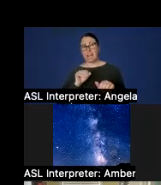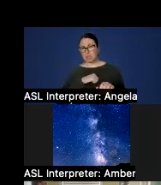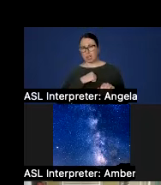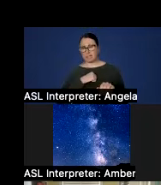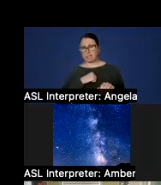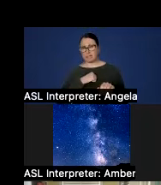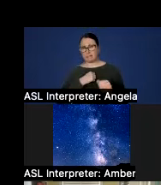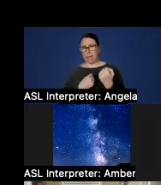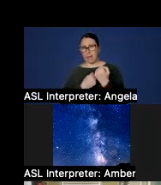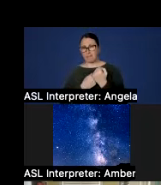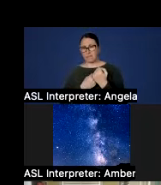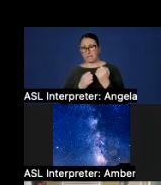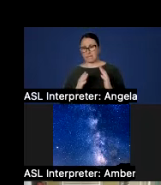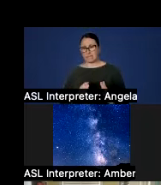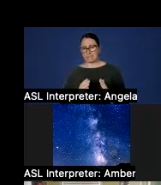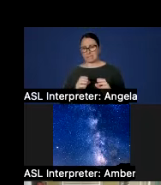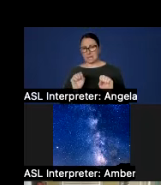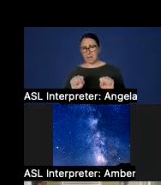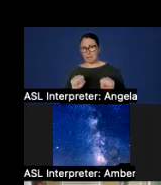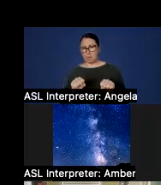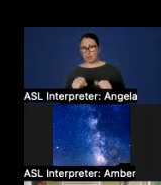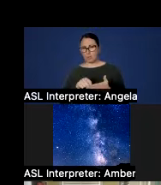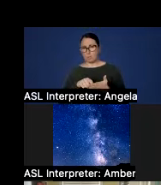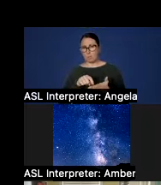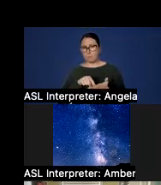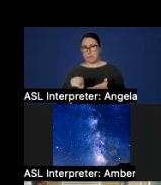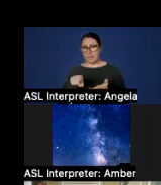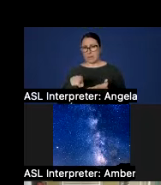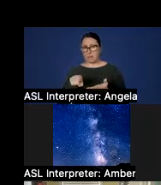they able to pay for court advocates for victims?